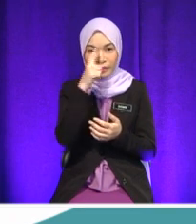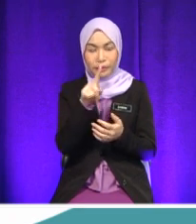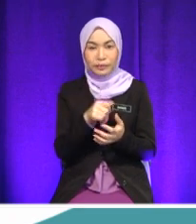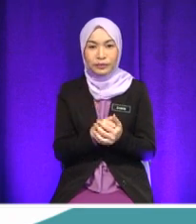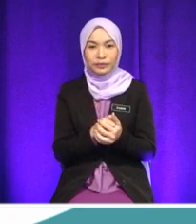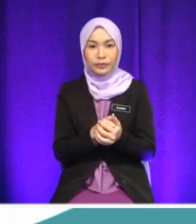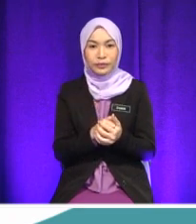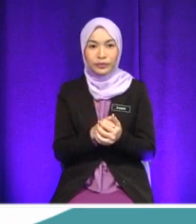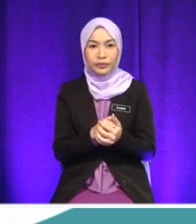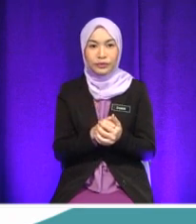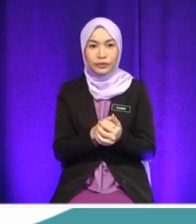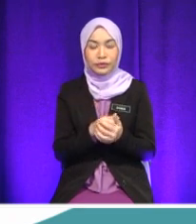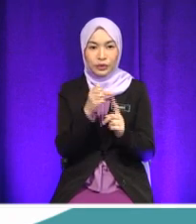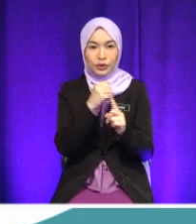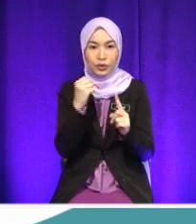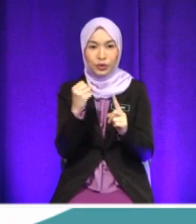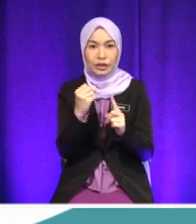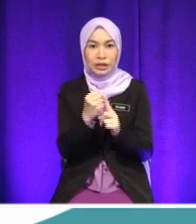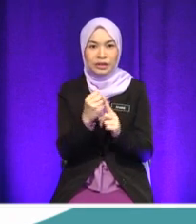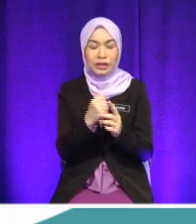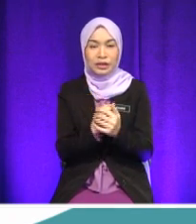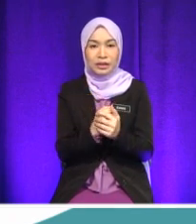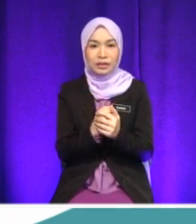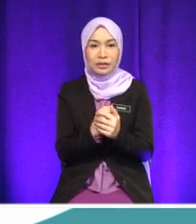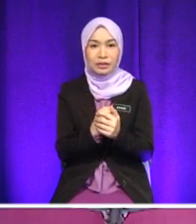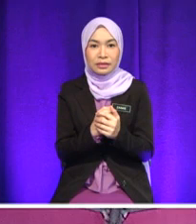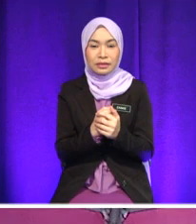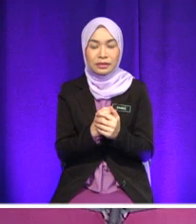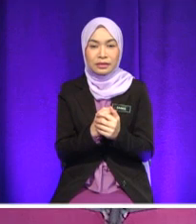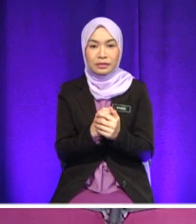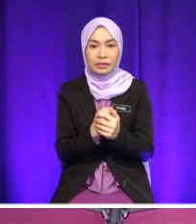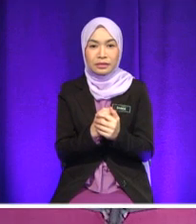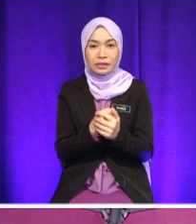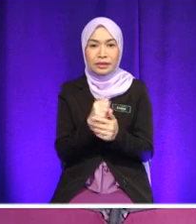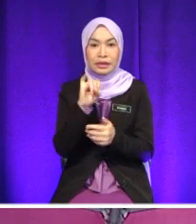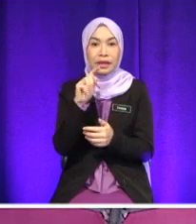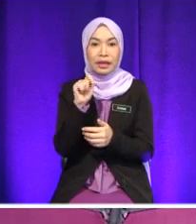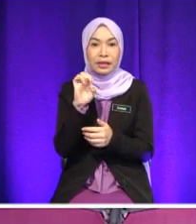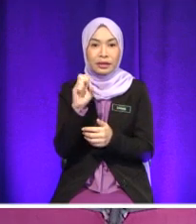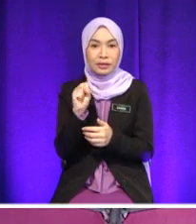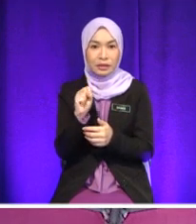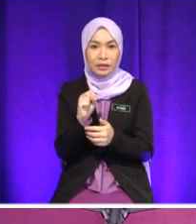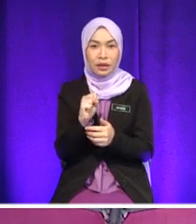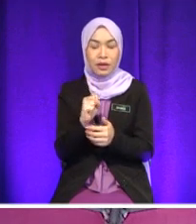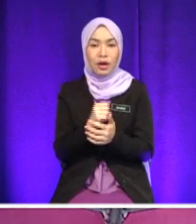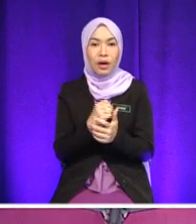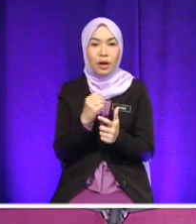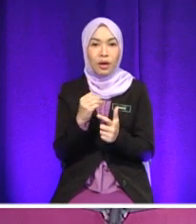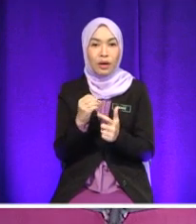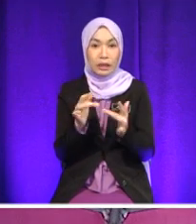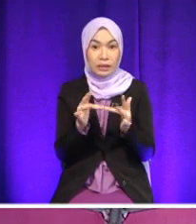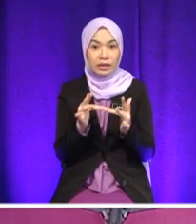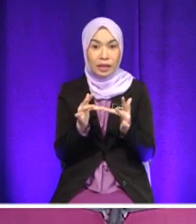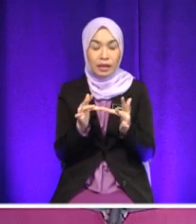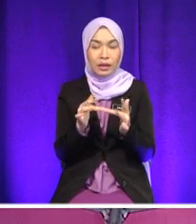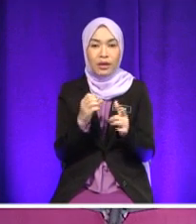appear? Okay, what does it mean? It means that, okay, normally when you go for, you're using these apps and then you see that, okay, you have to pay to